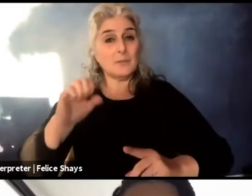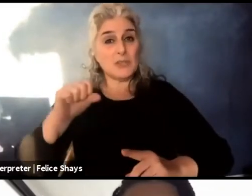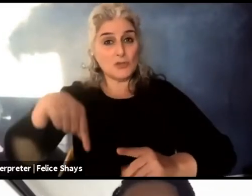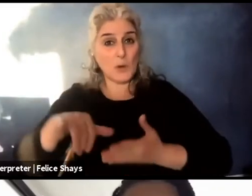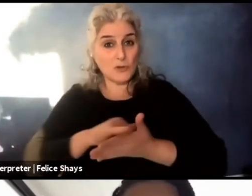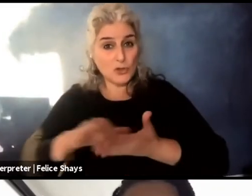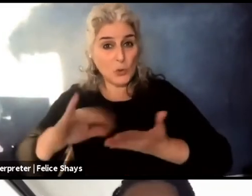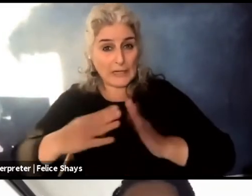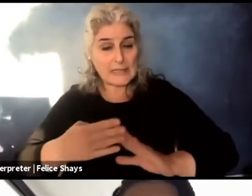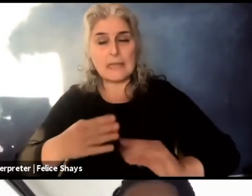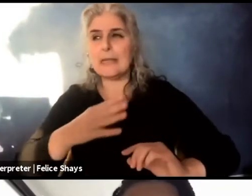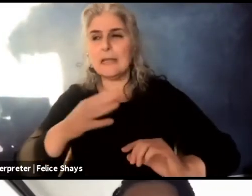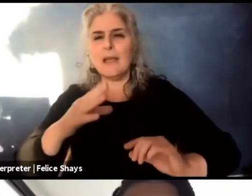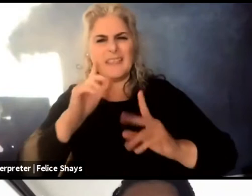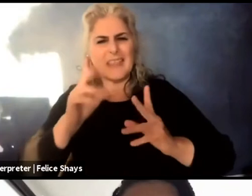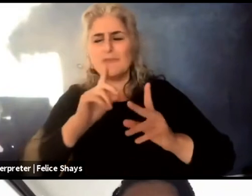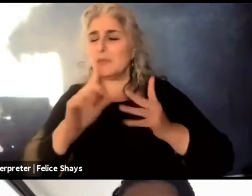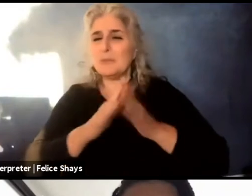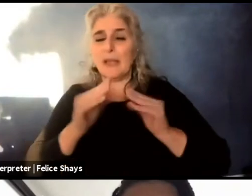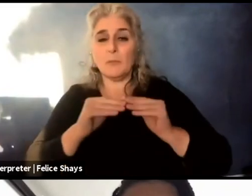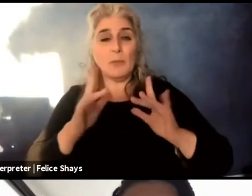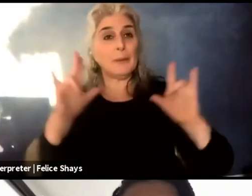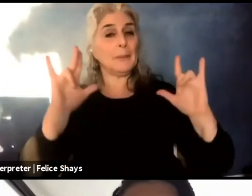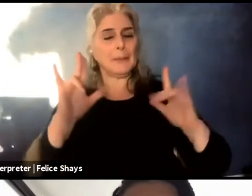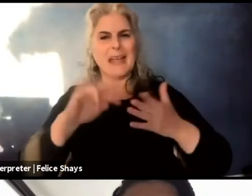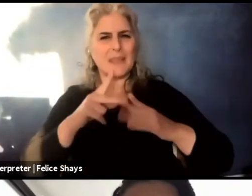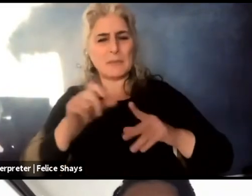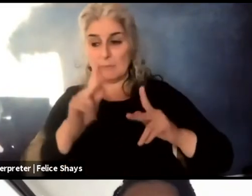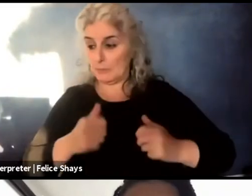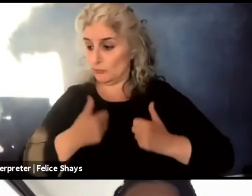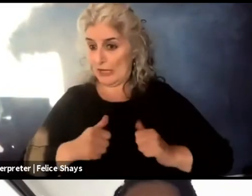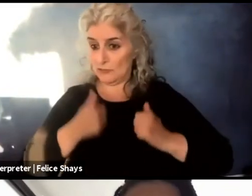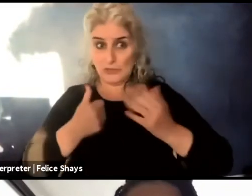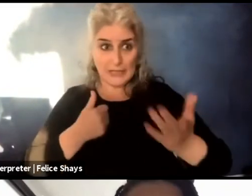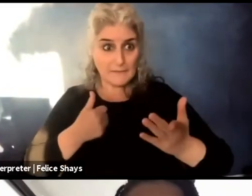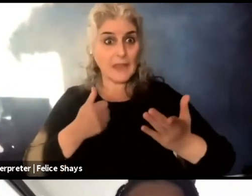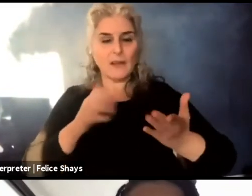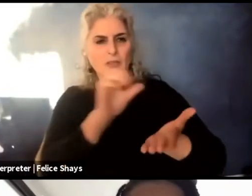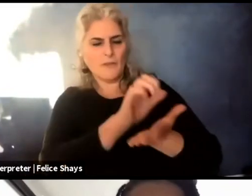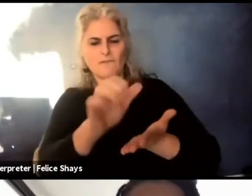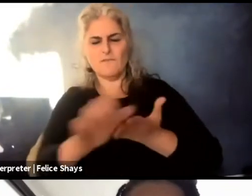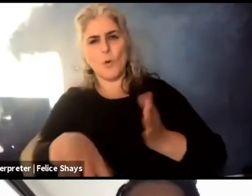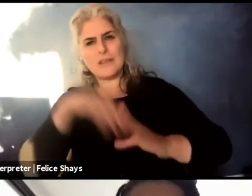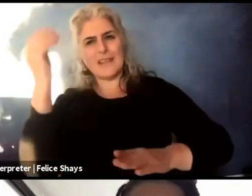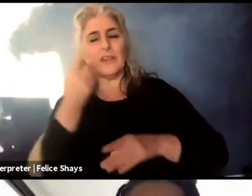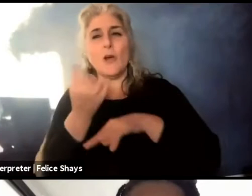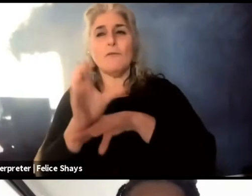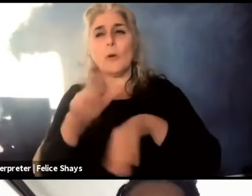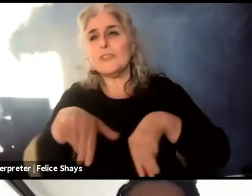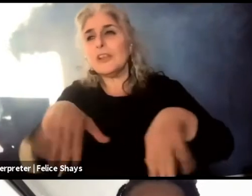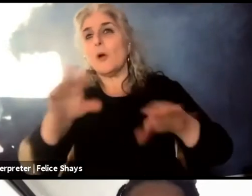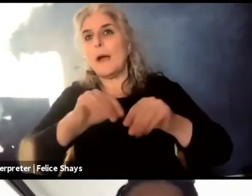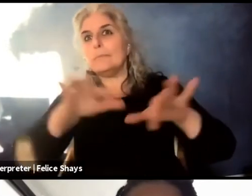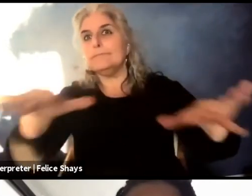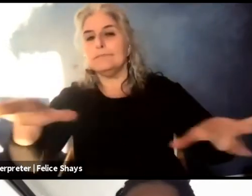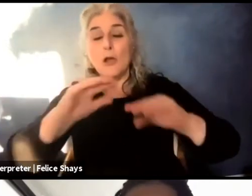but low income people, the most marginalized people who are trying to survive, by thrusting them to then like the outer margins where there's